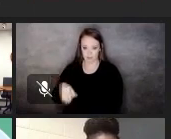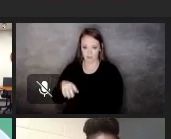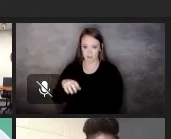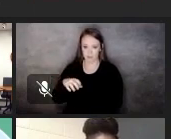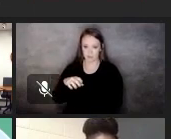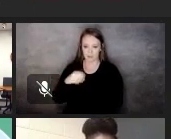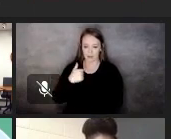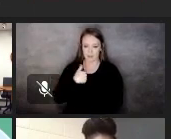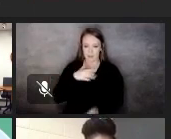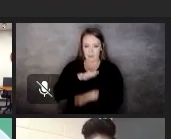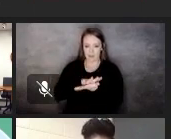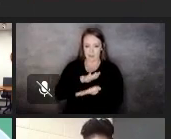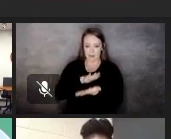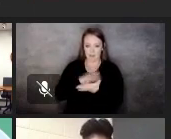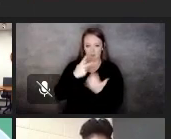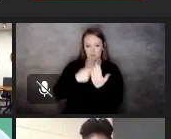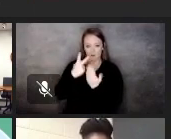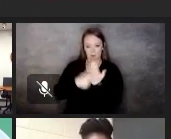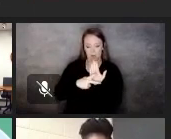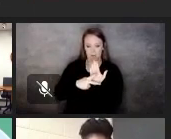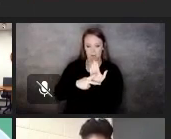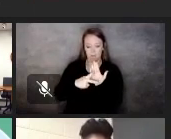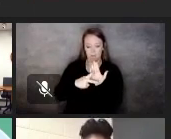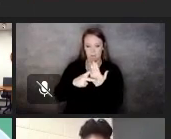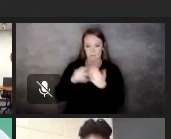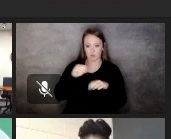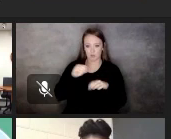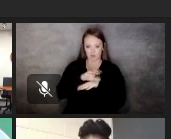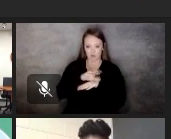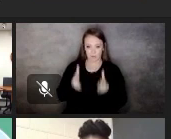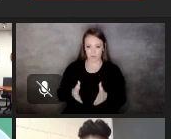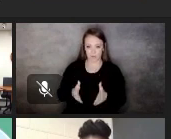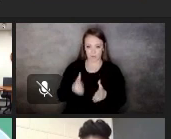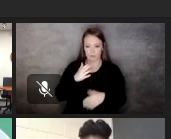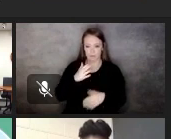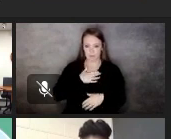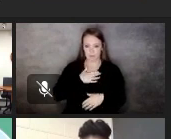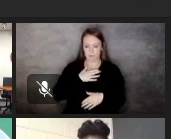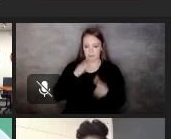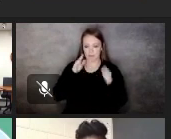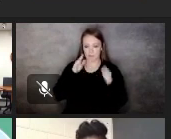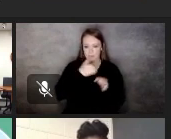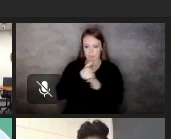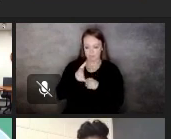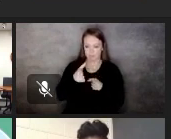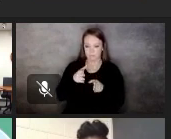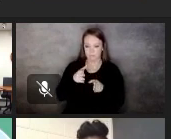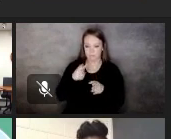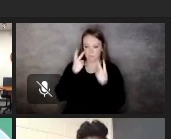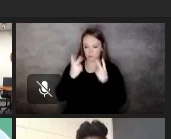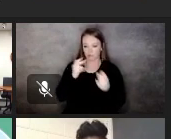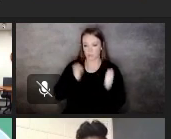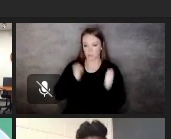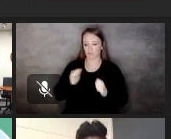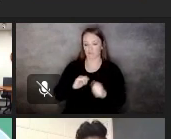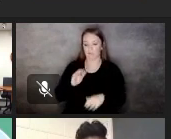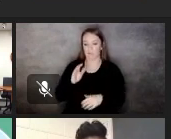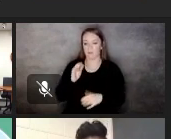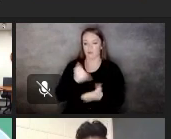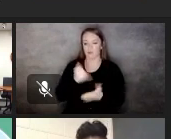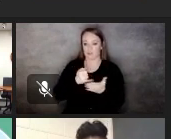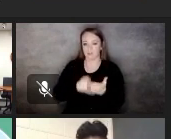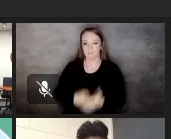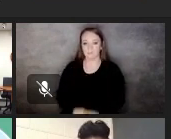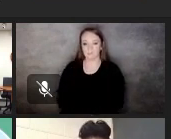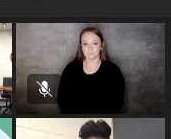program consultant, and my area is visual and performing arts. So next slide, please. I am going to talk a little